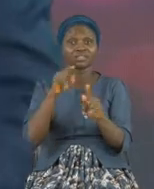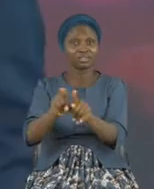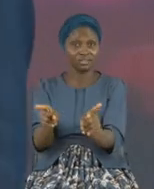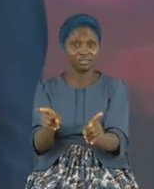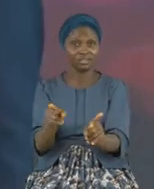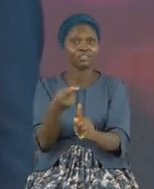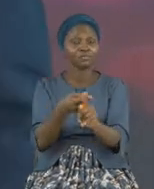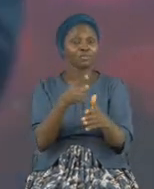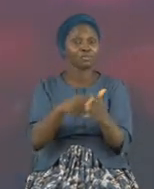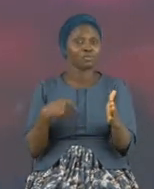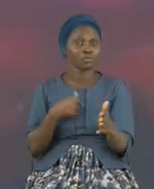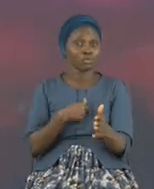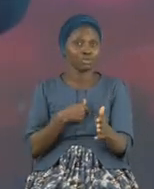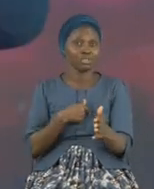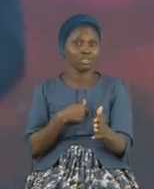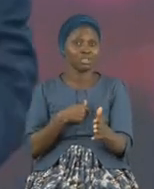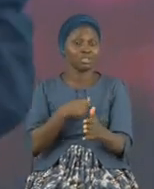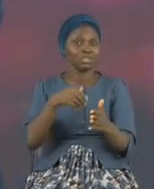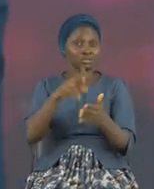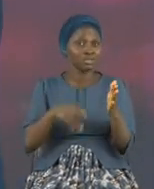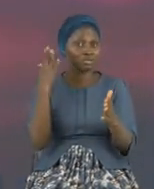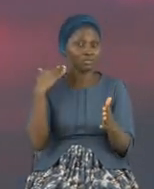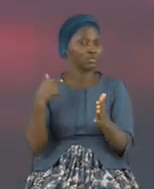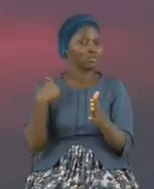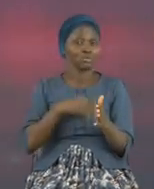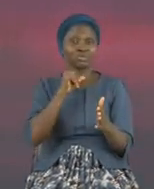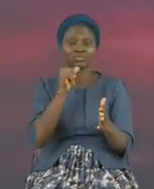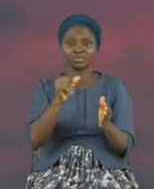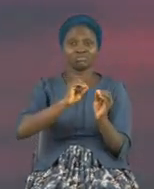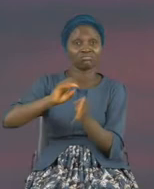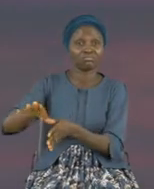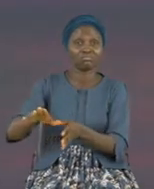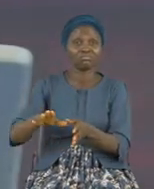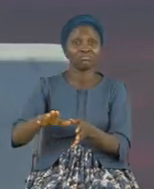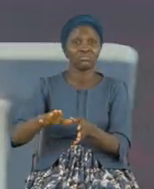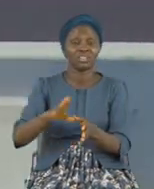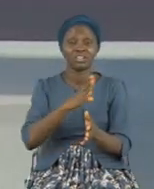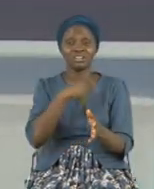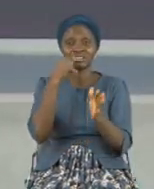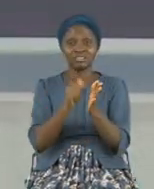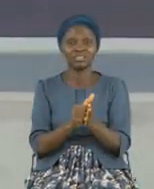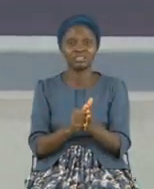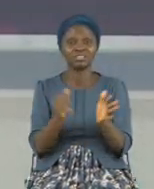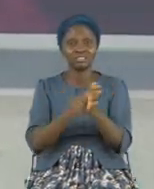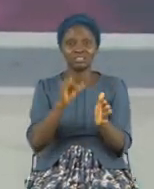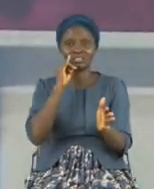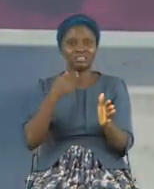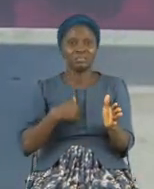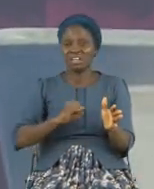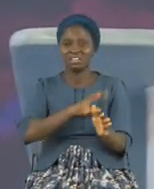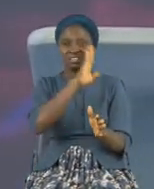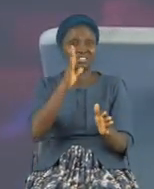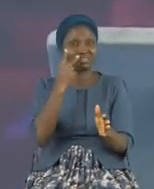knew before, you'll not throw it away and say, that's new. I never knew that before. I never saw